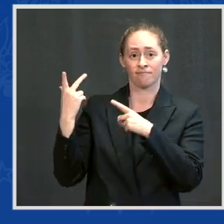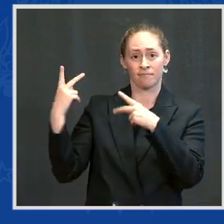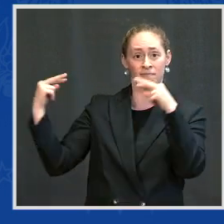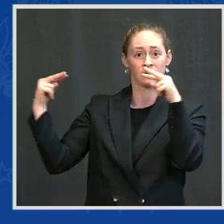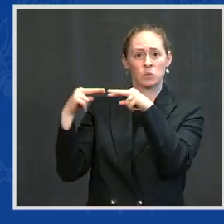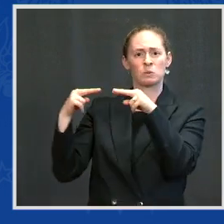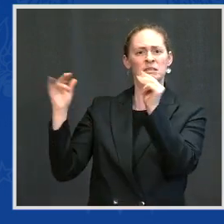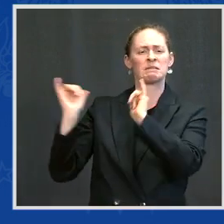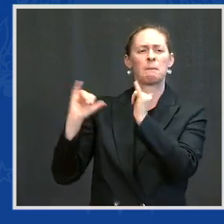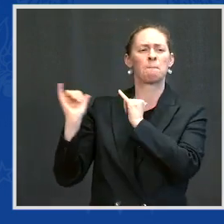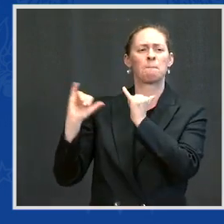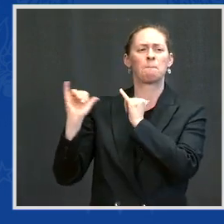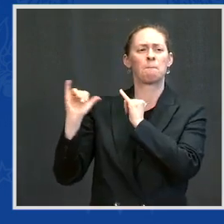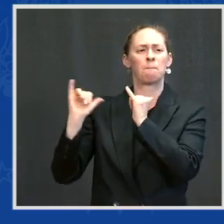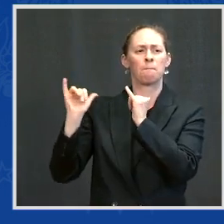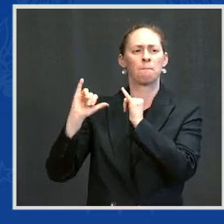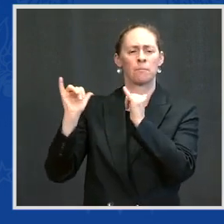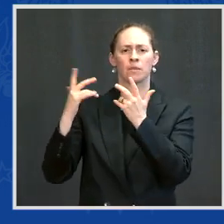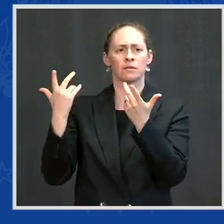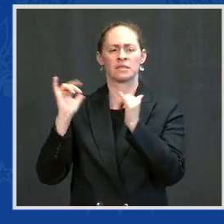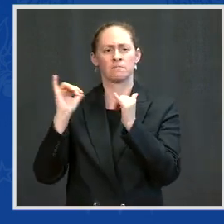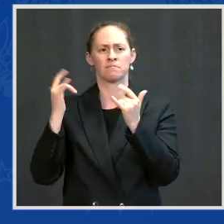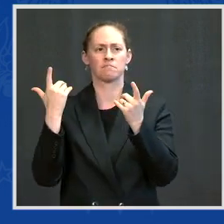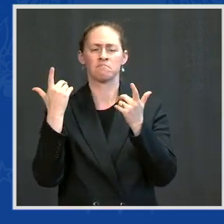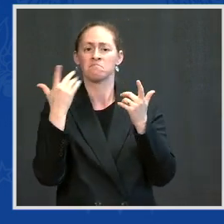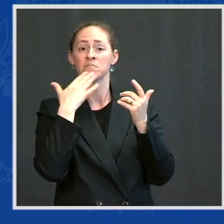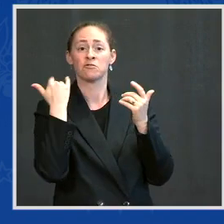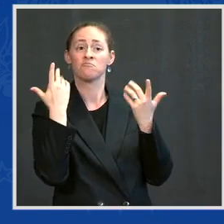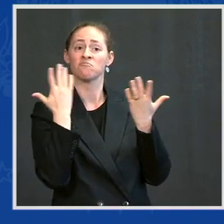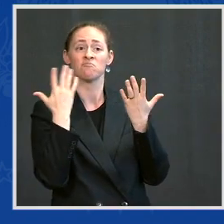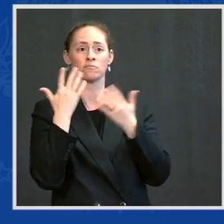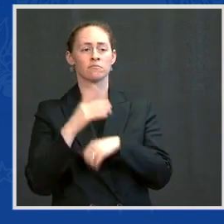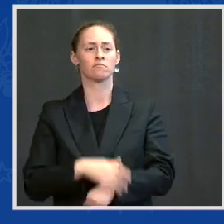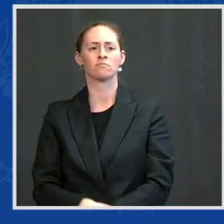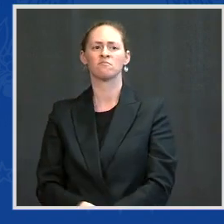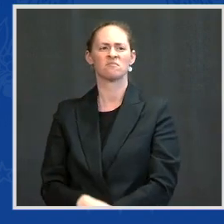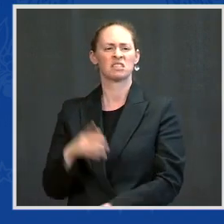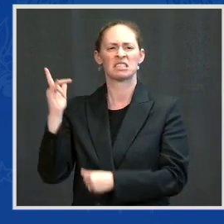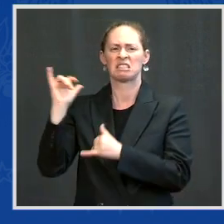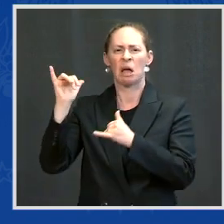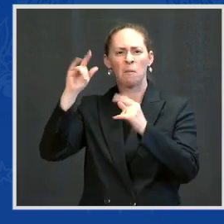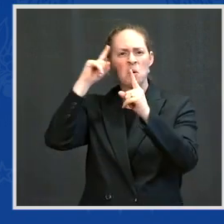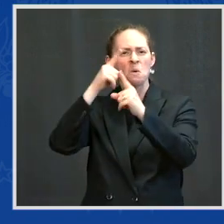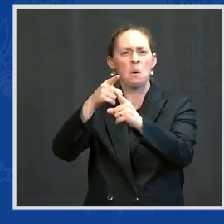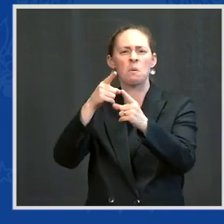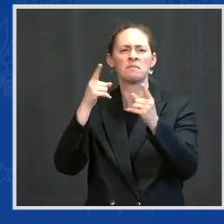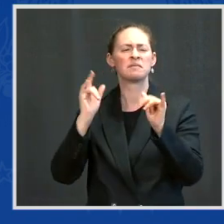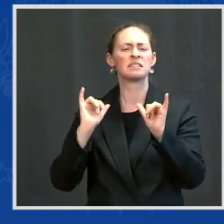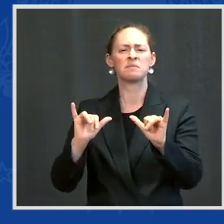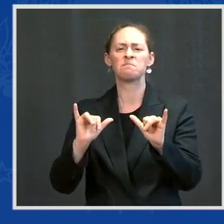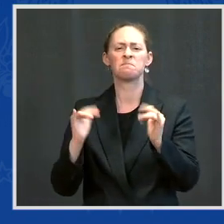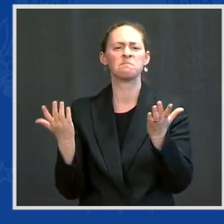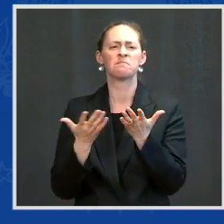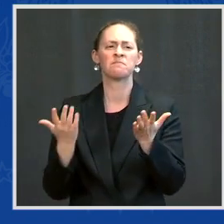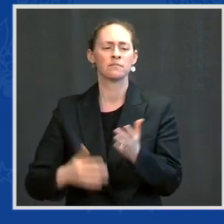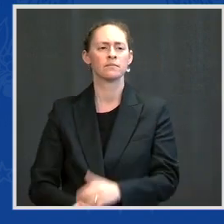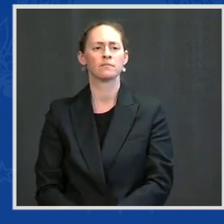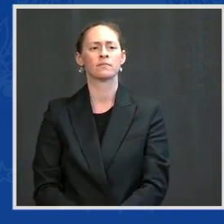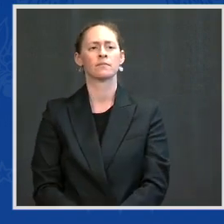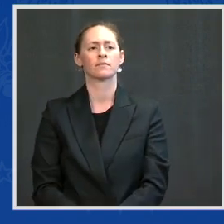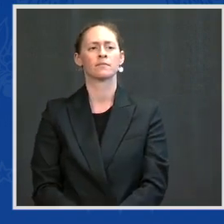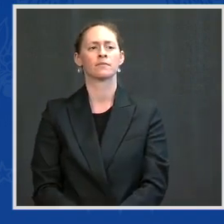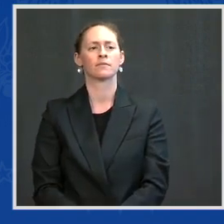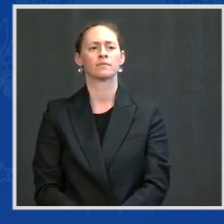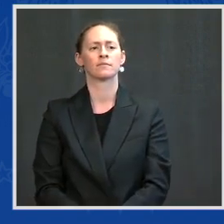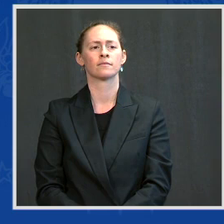opinions. I agree with what the President just said. Our goal is and remains complete denuclearization of